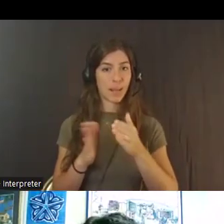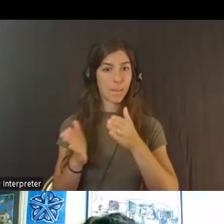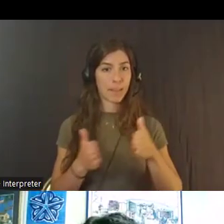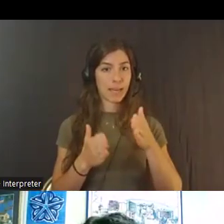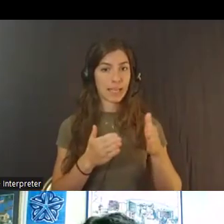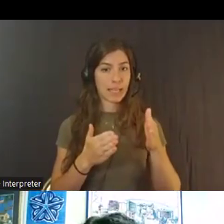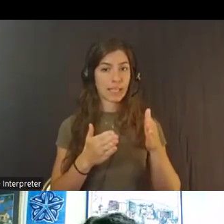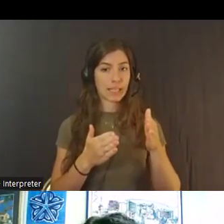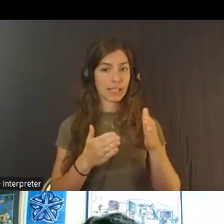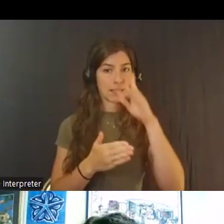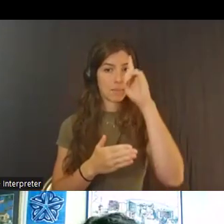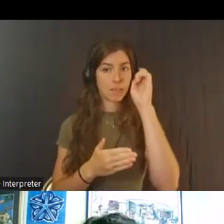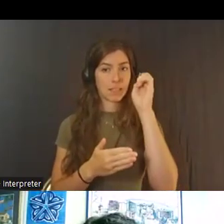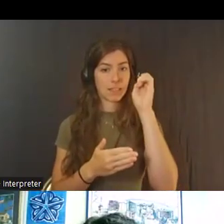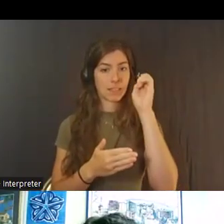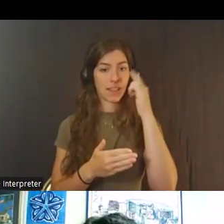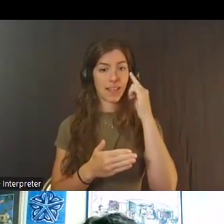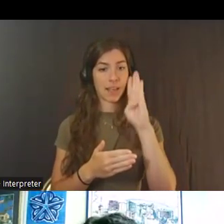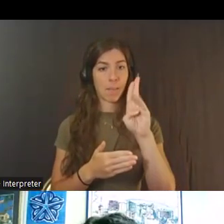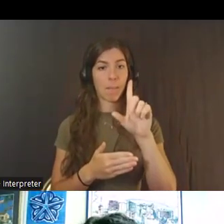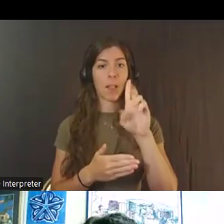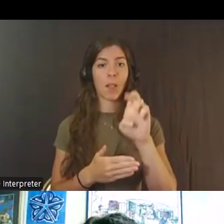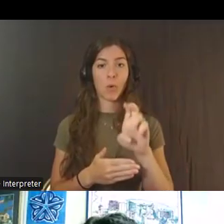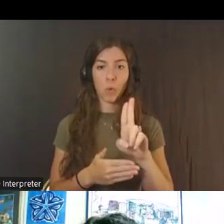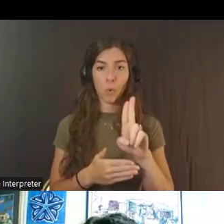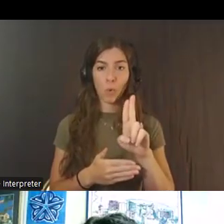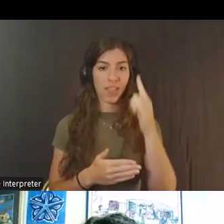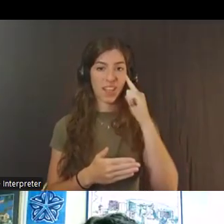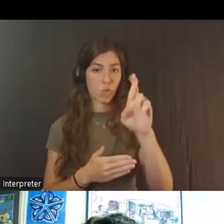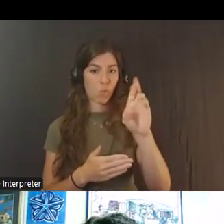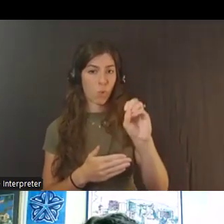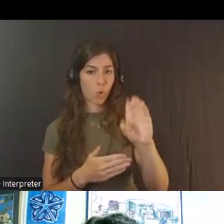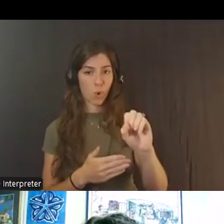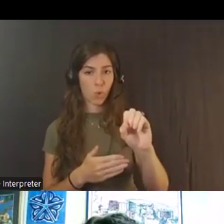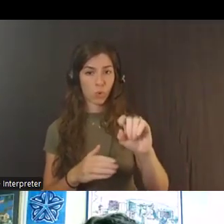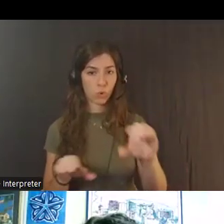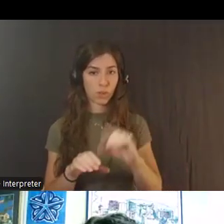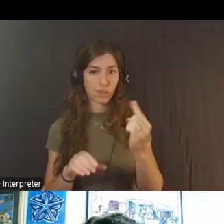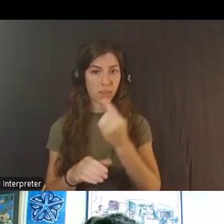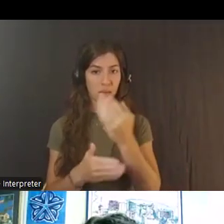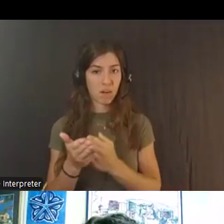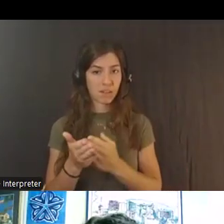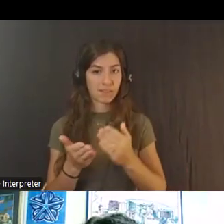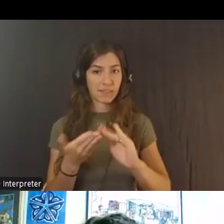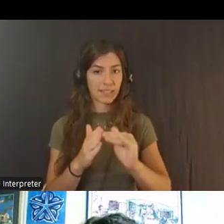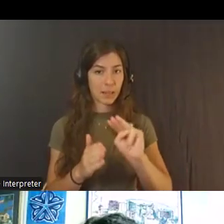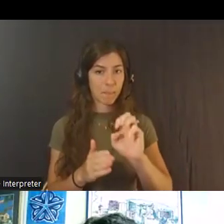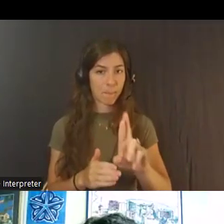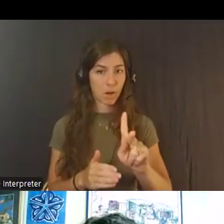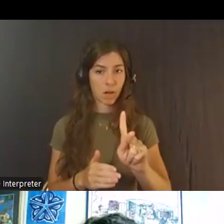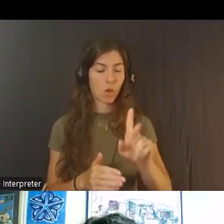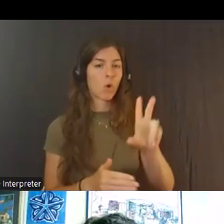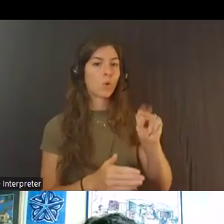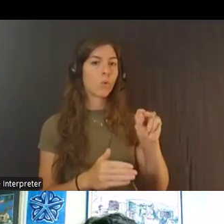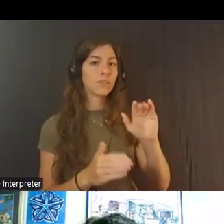because I think Blue is involved. Isn't Roco doing something as part of City Mark stuff? No, the city's actually doing